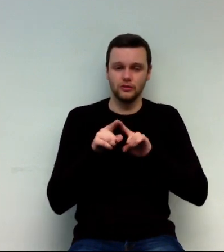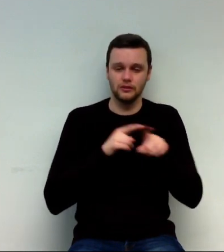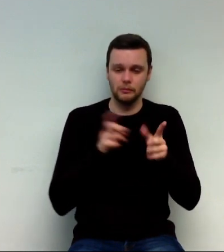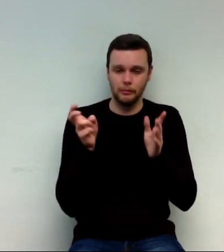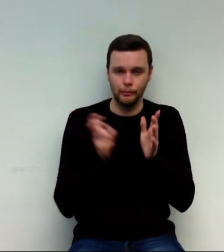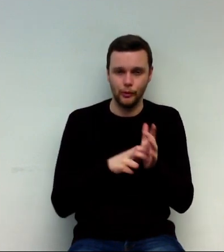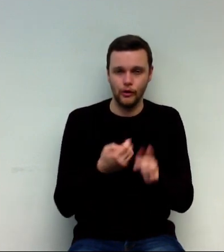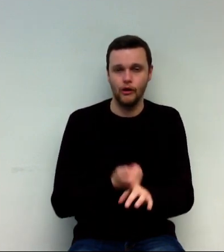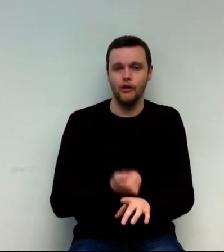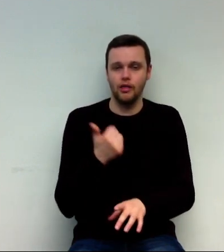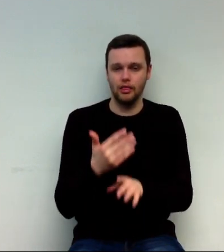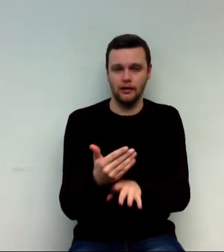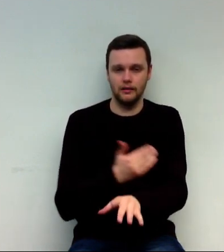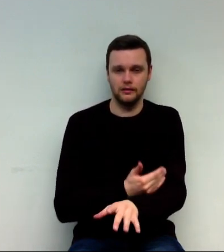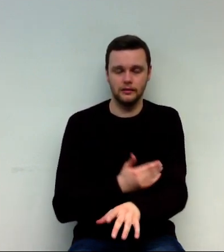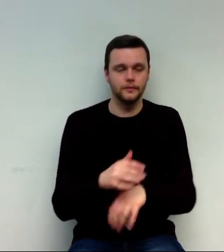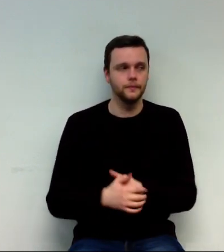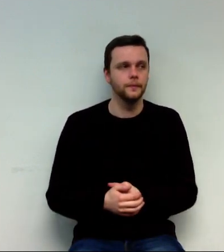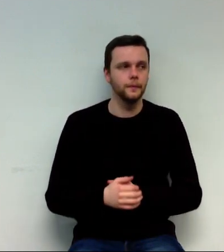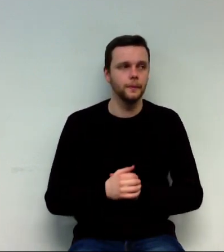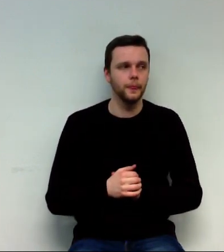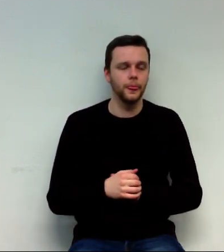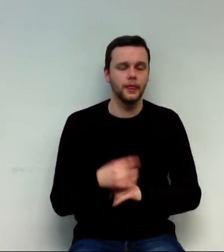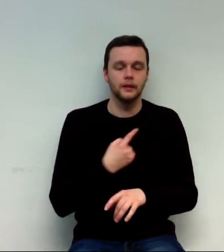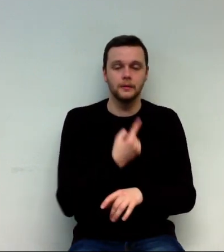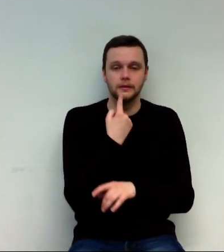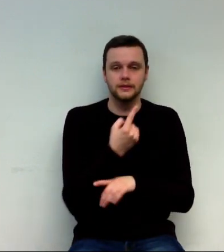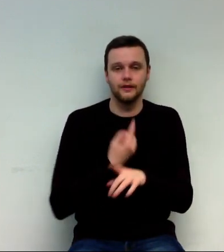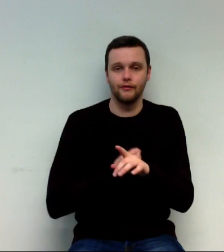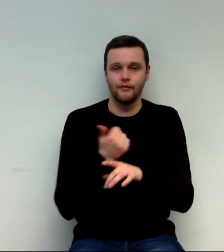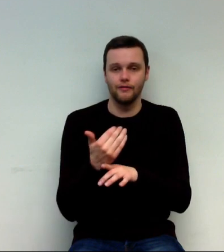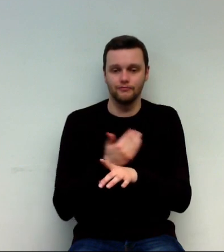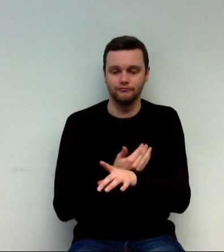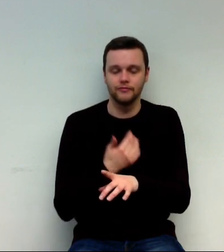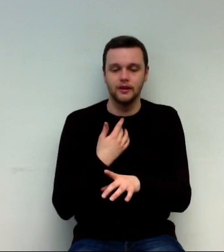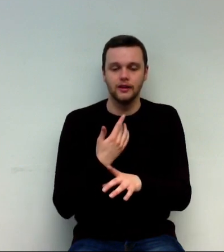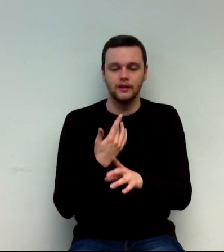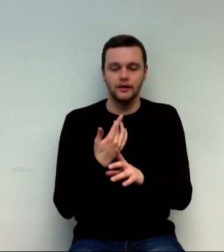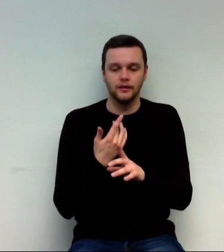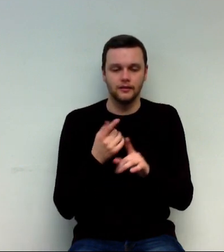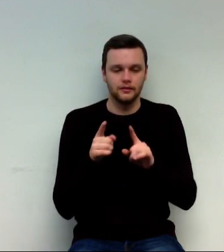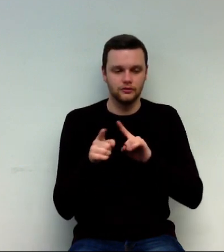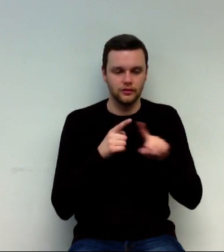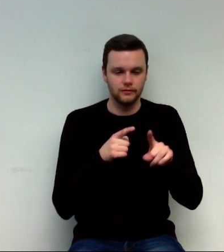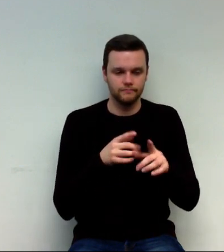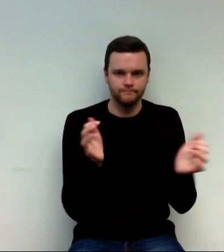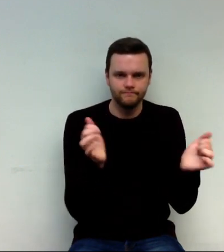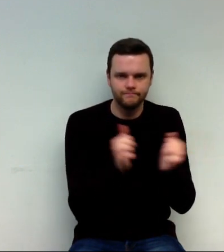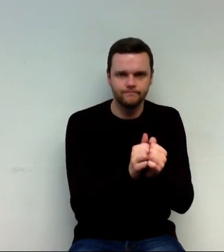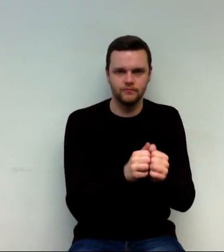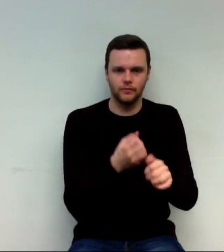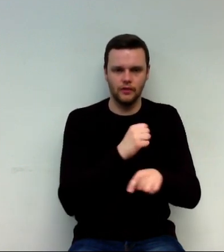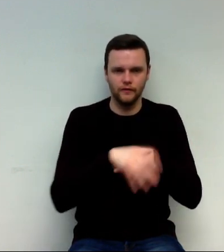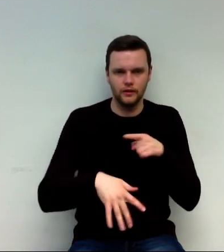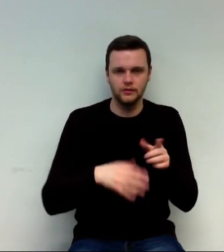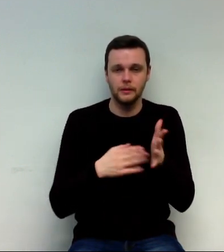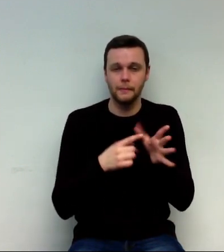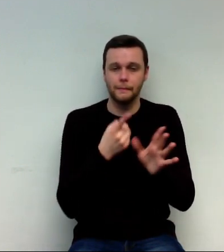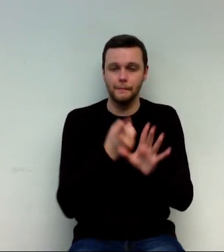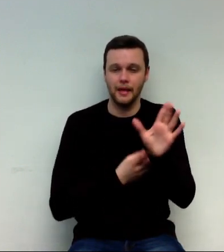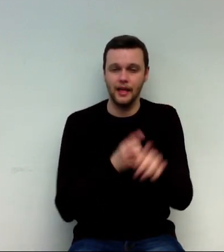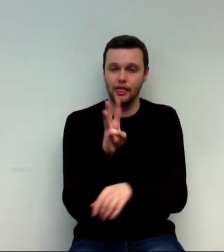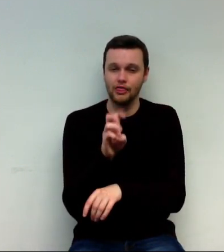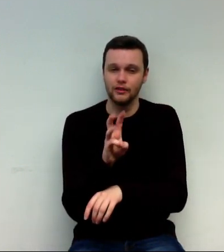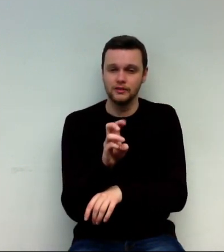as early as possible. And as we mentioned earlier on, for instance, if you could confirm with the Fringe by May the 13th all